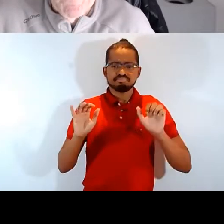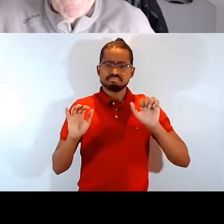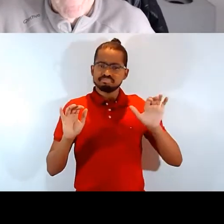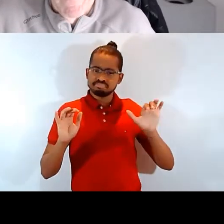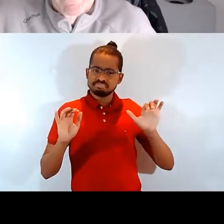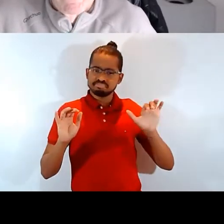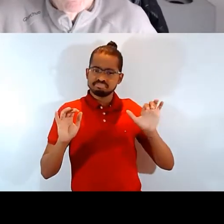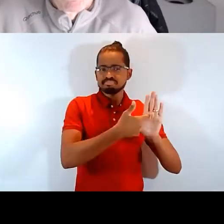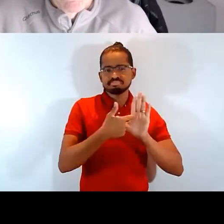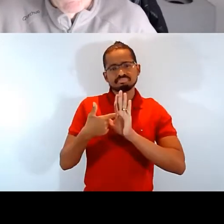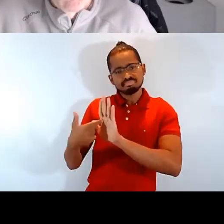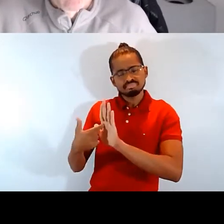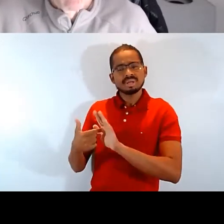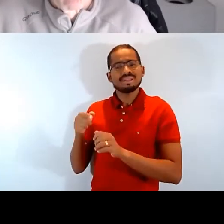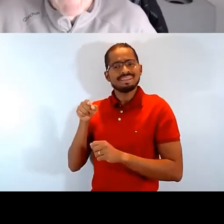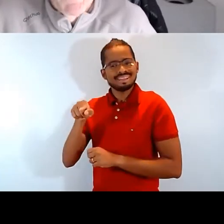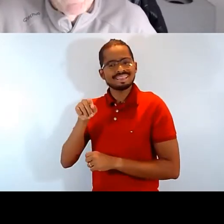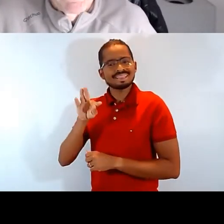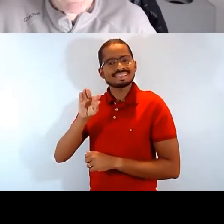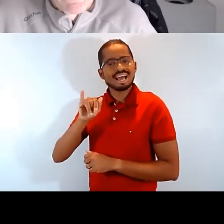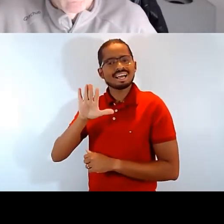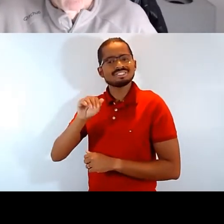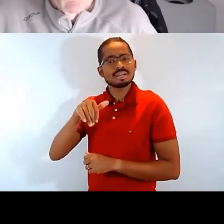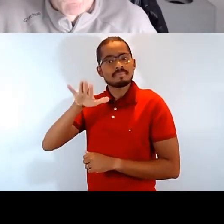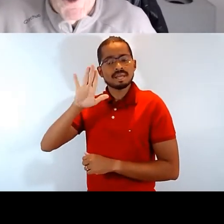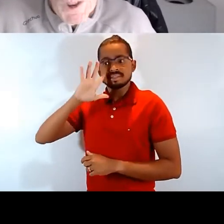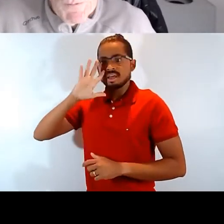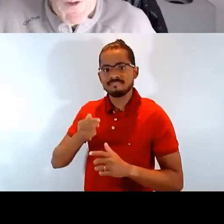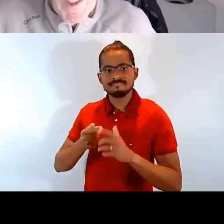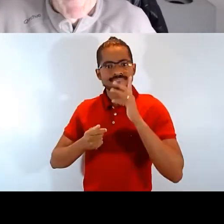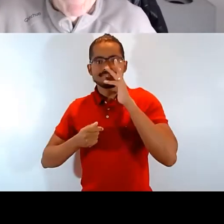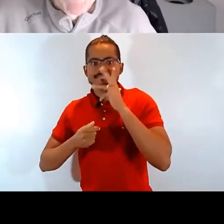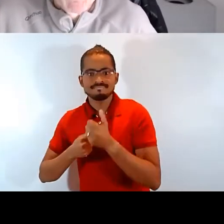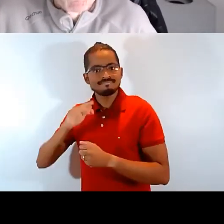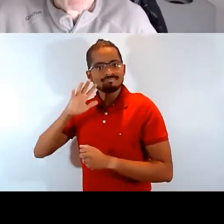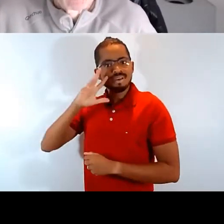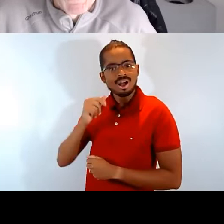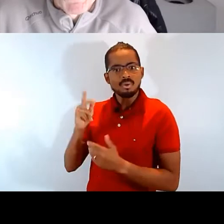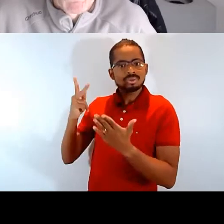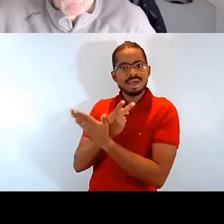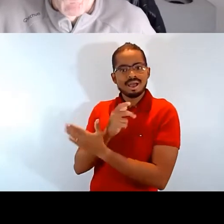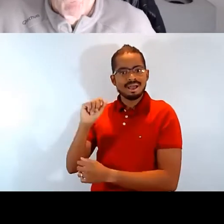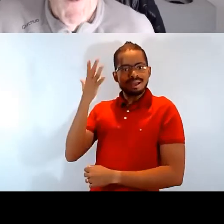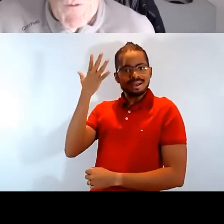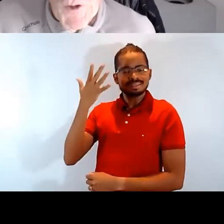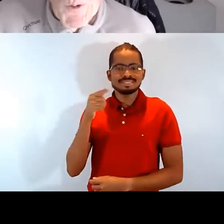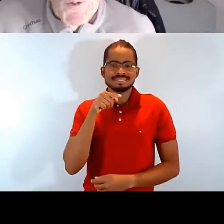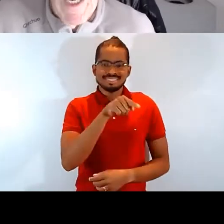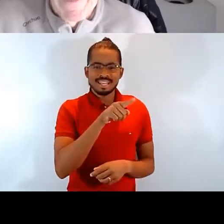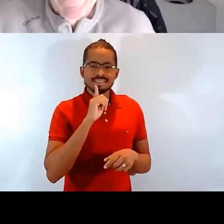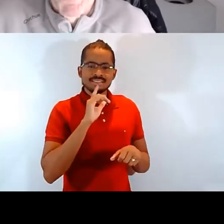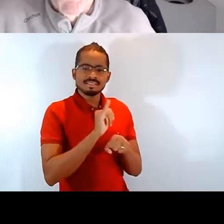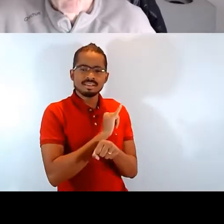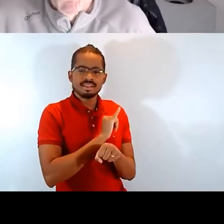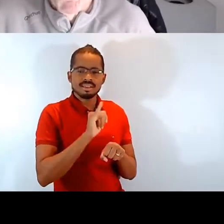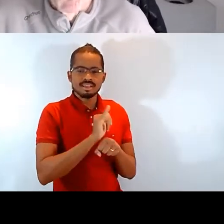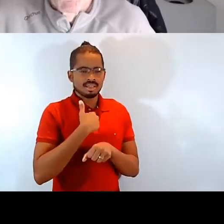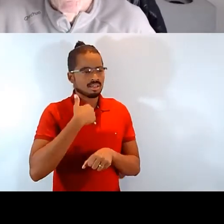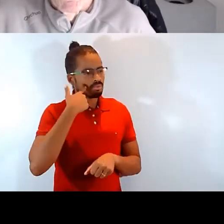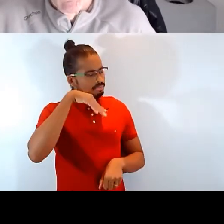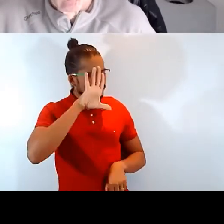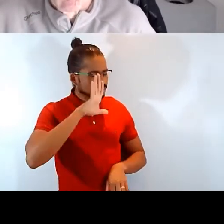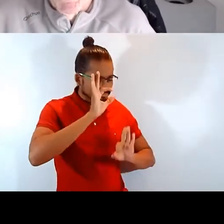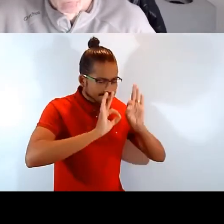well. And finally, I apologize for that, but this will be just an overview. I cannot